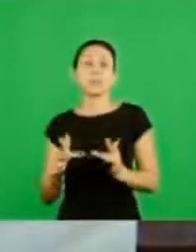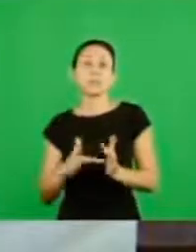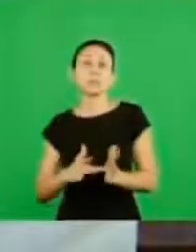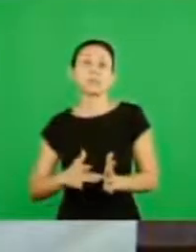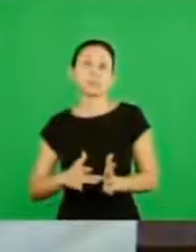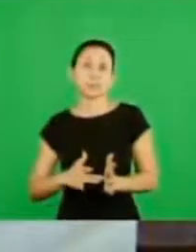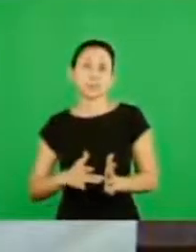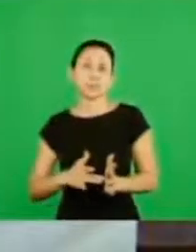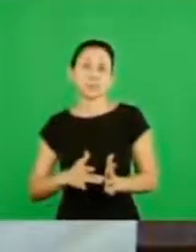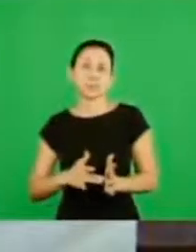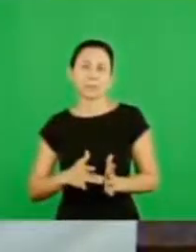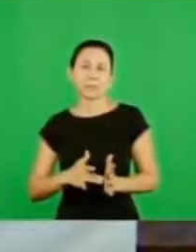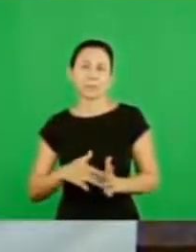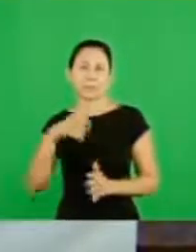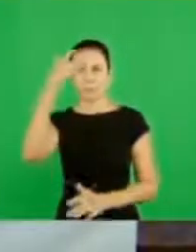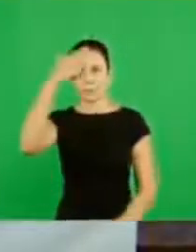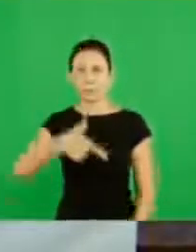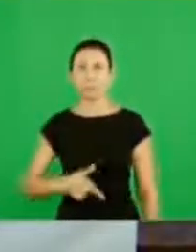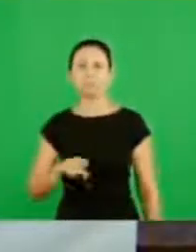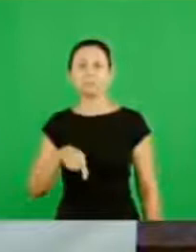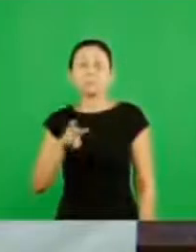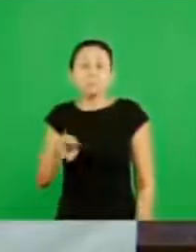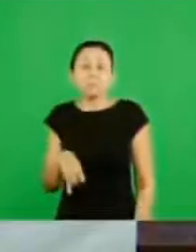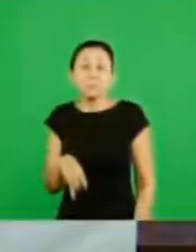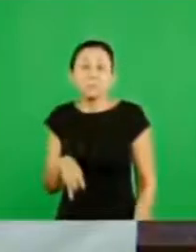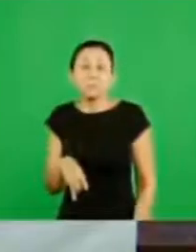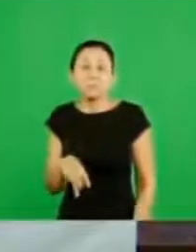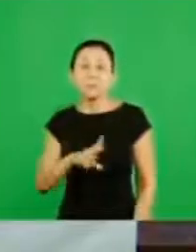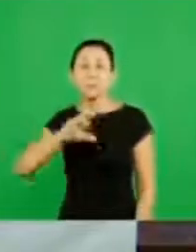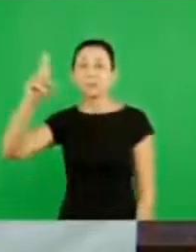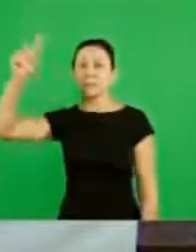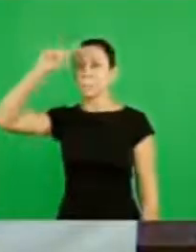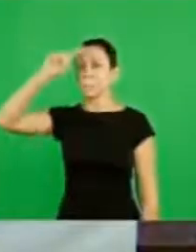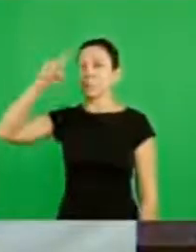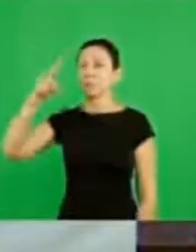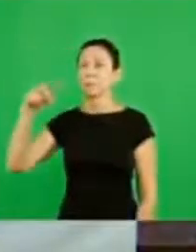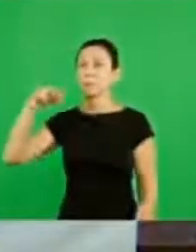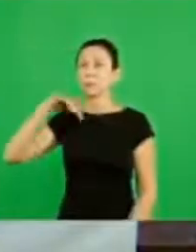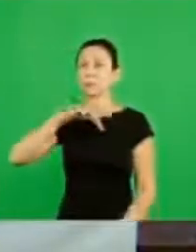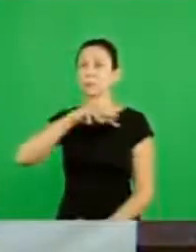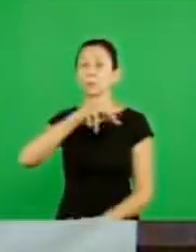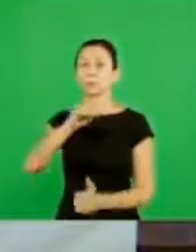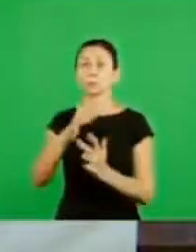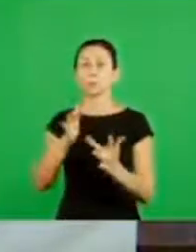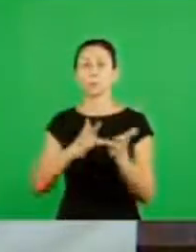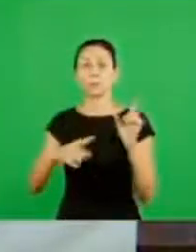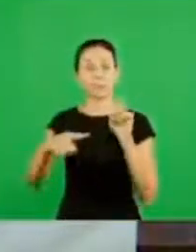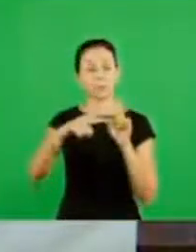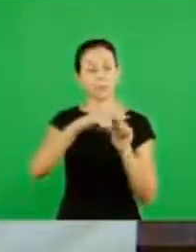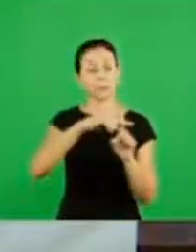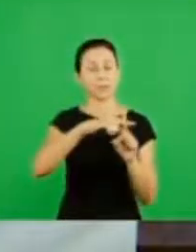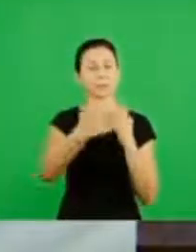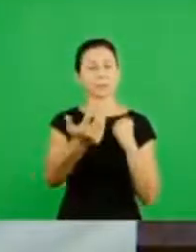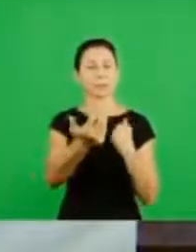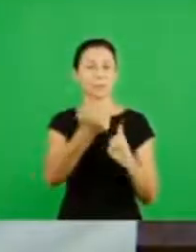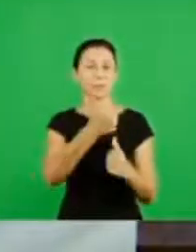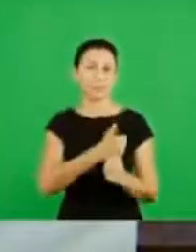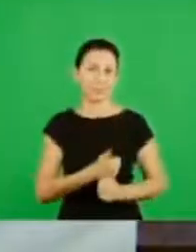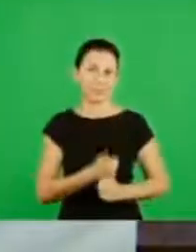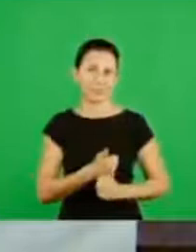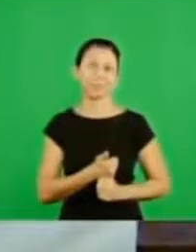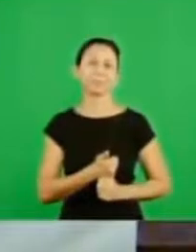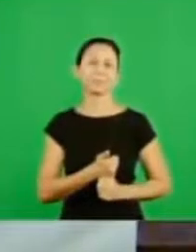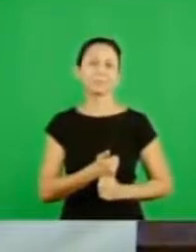Jesus. Who is the man that God might send his own son, would send his own son? Not the one